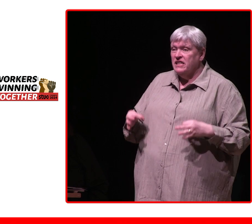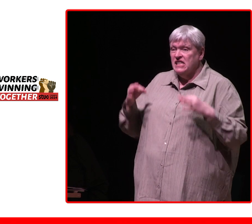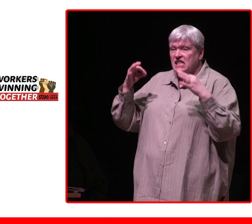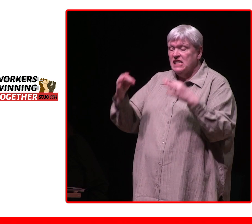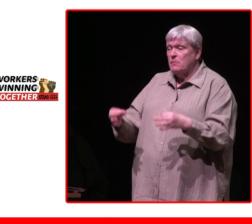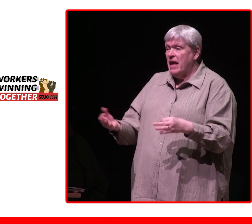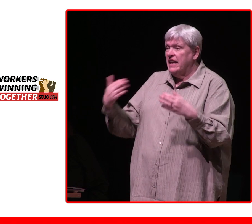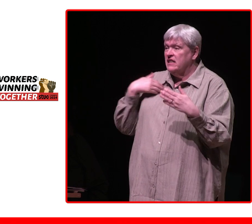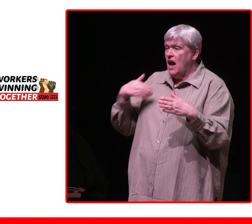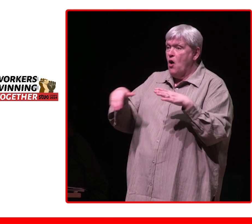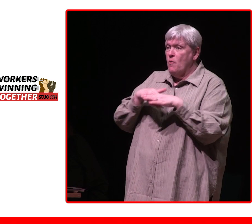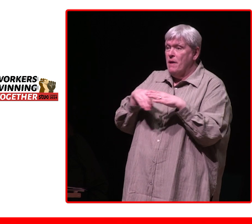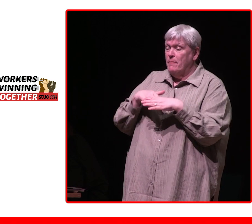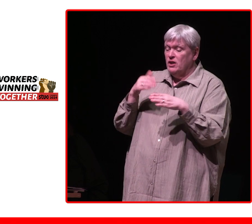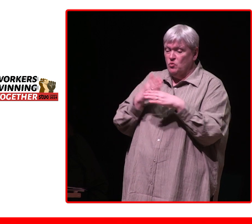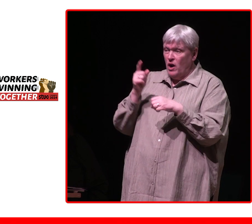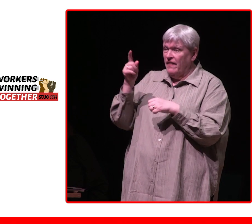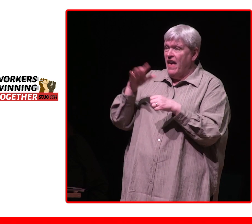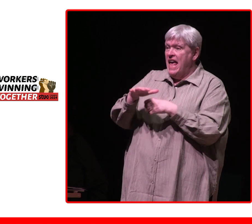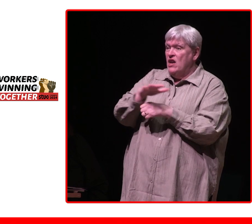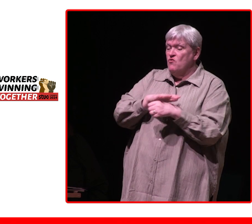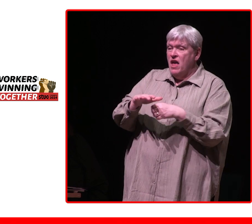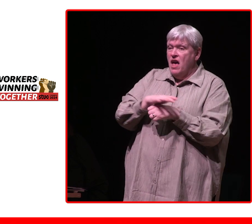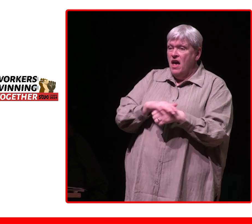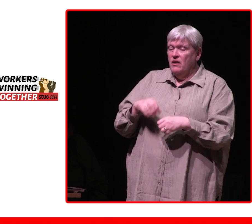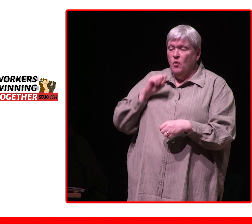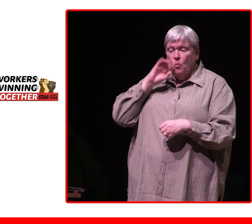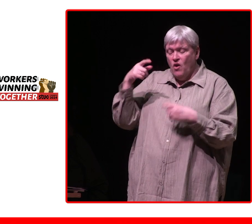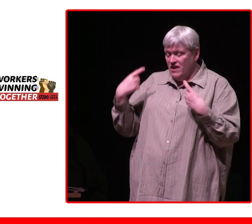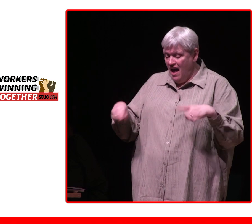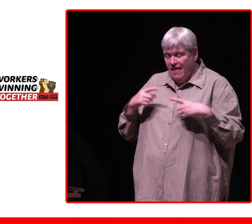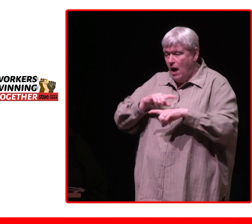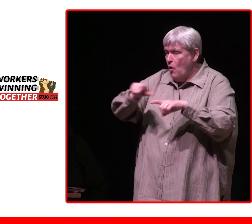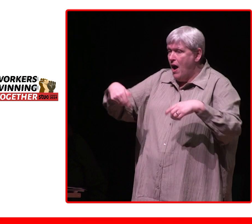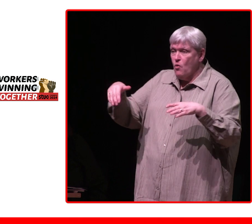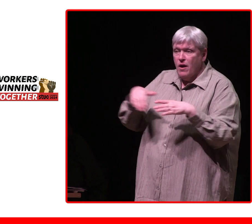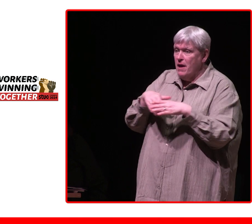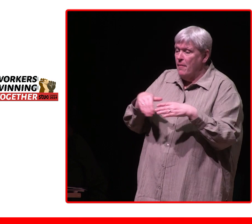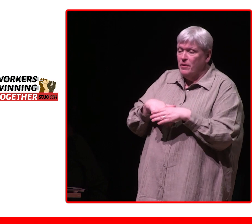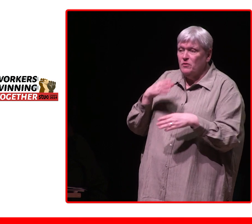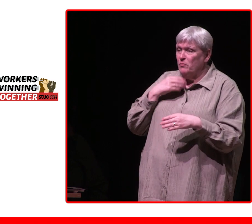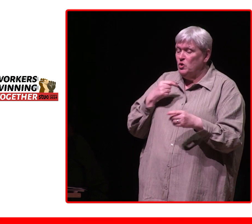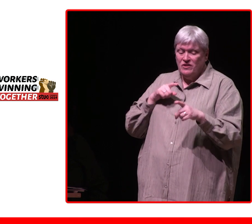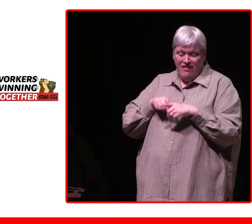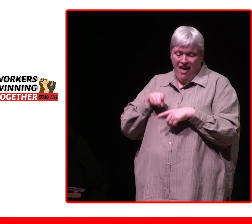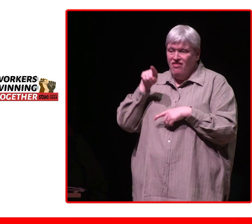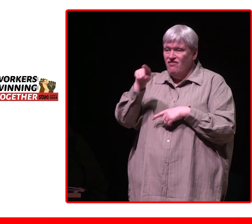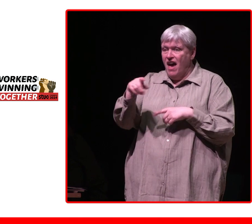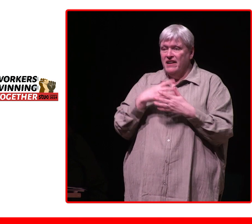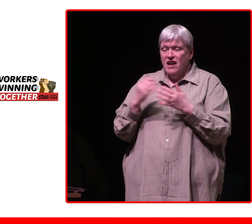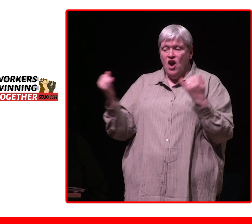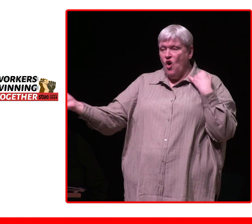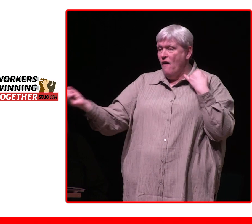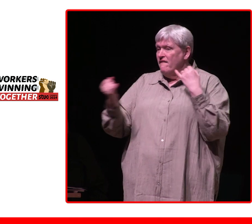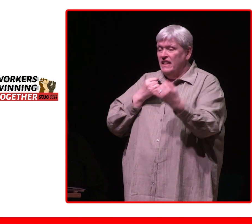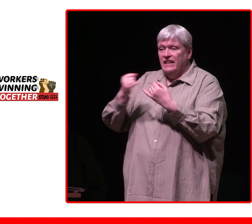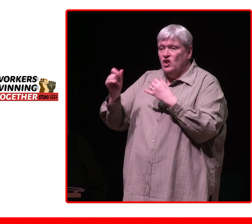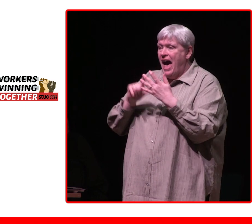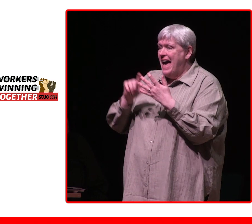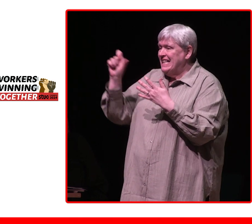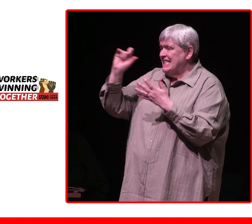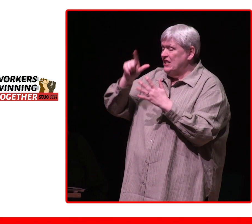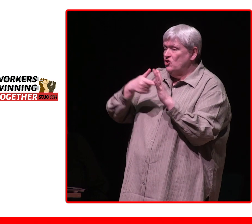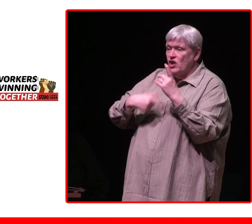members working in that area. We will not allow our members to be used as pawns in a conflict where the ICJ has ruled there